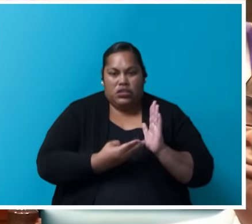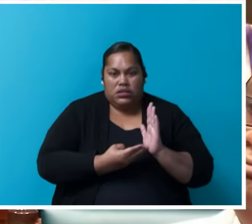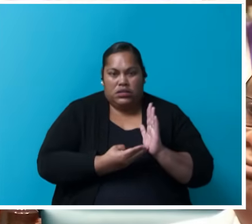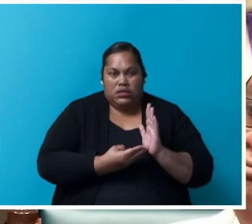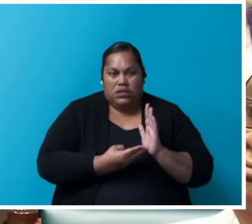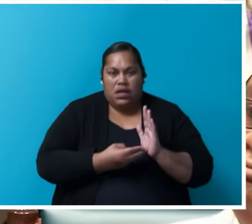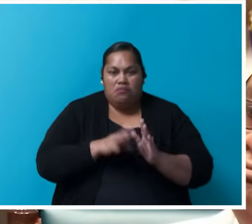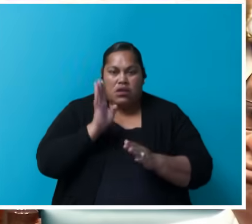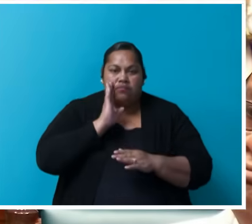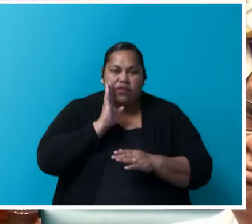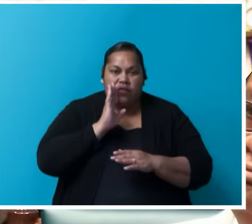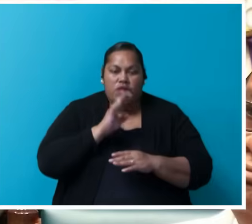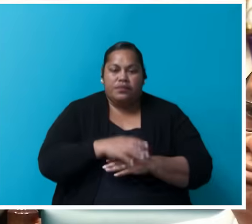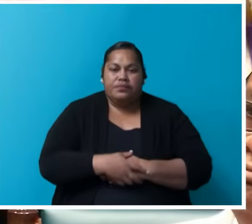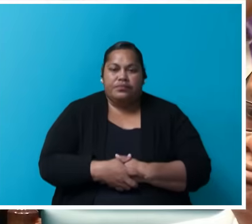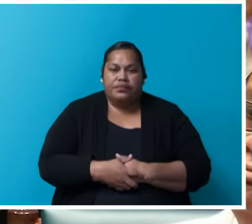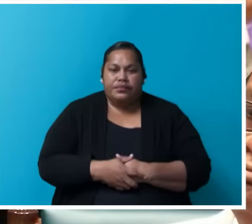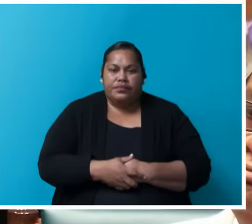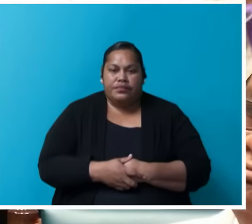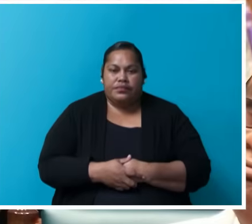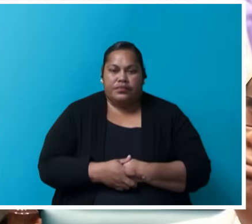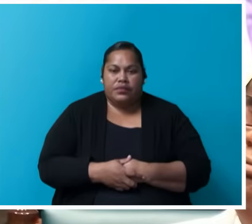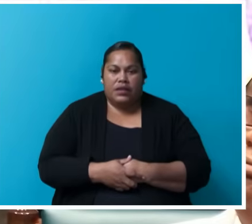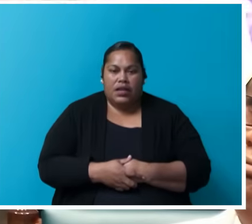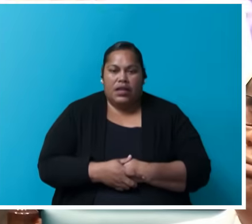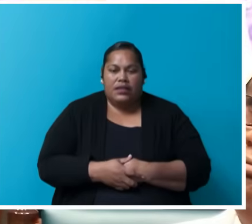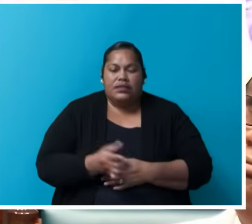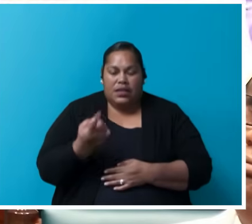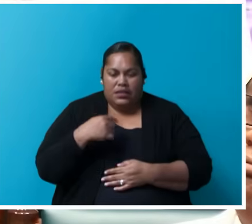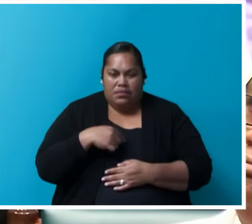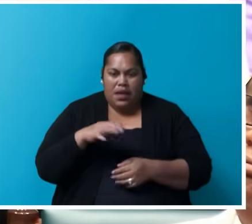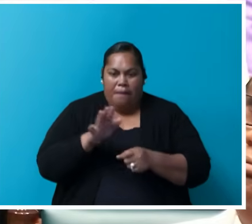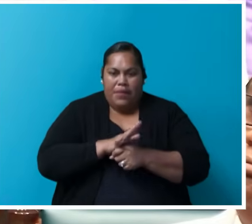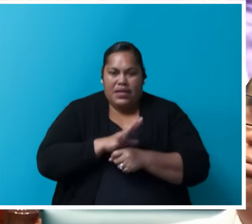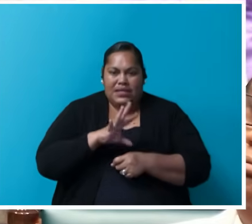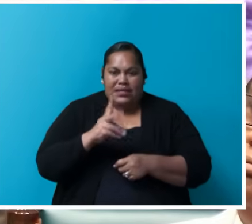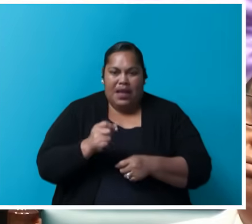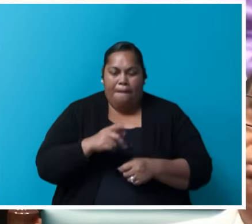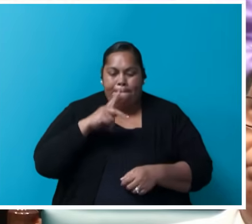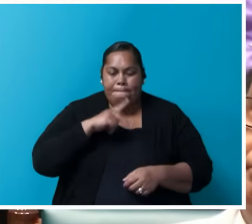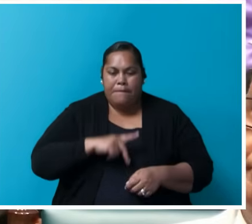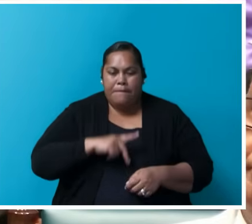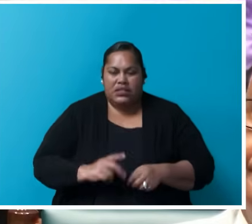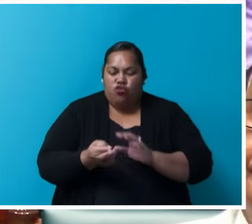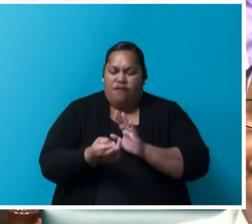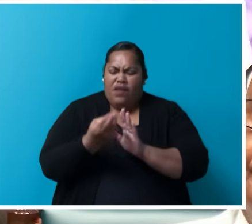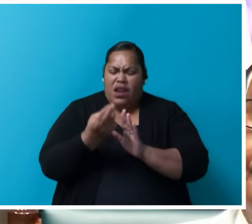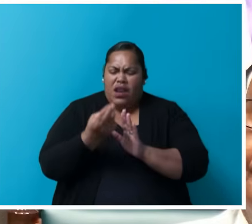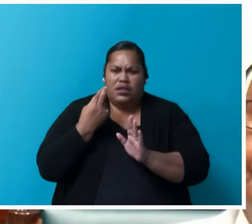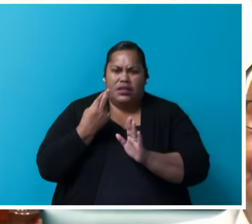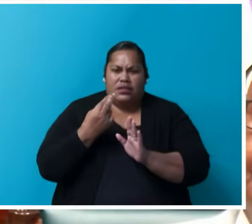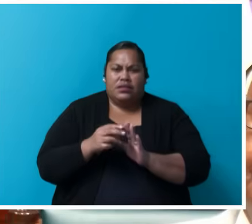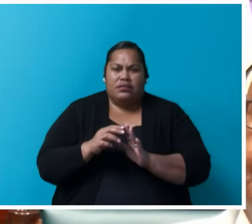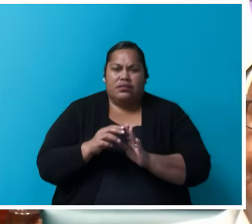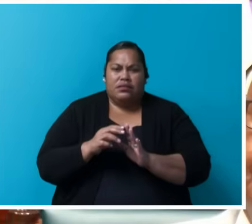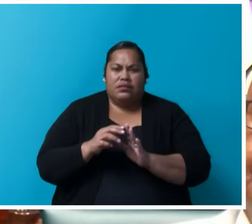But before that, Mr. Speaker, let me make some personal reflections, because the budget